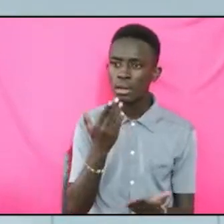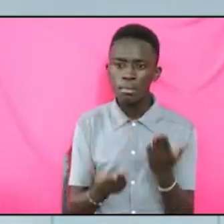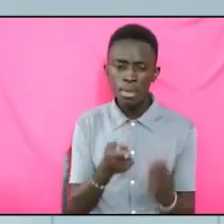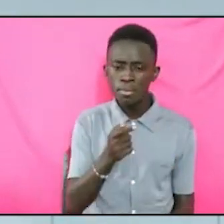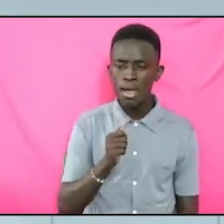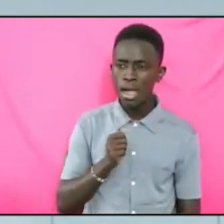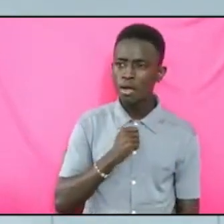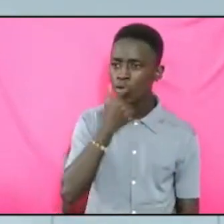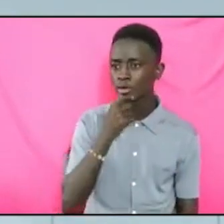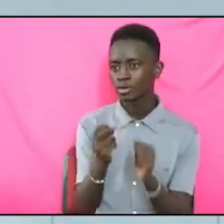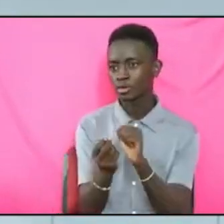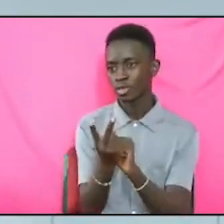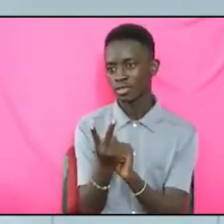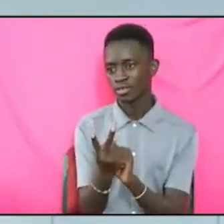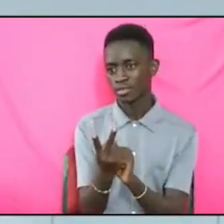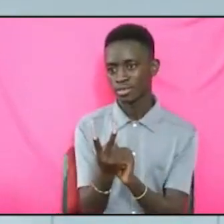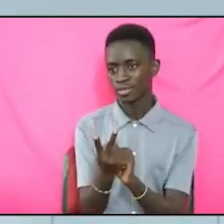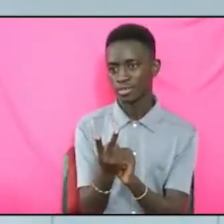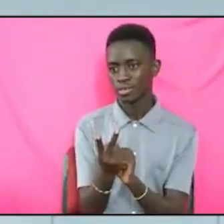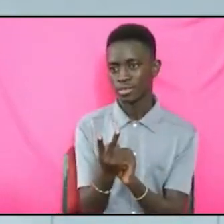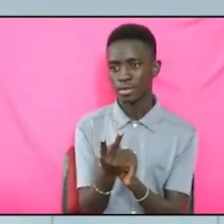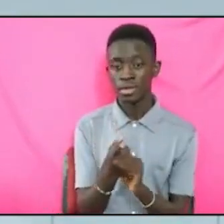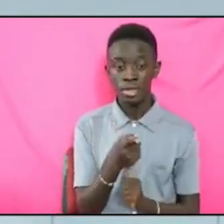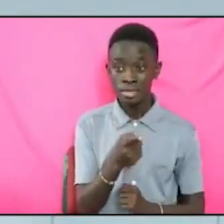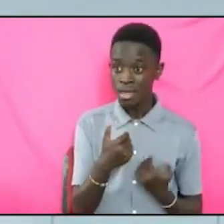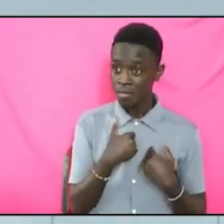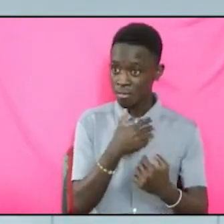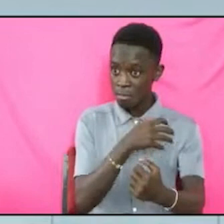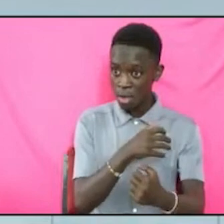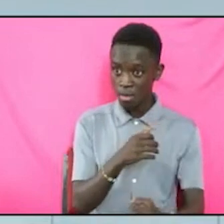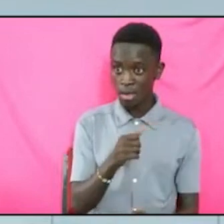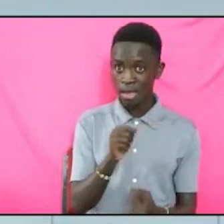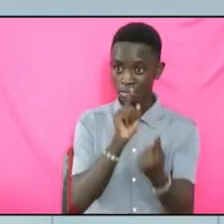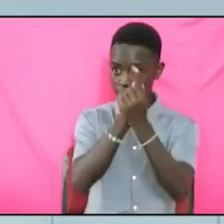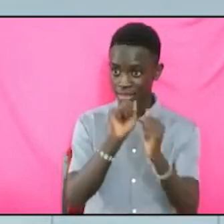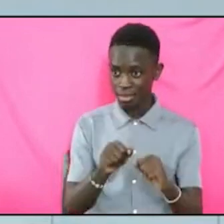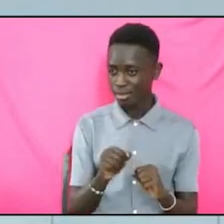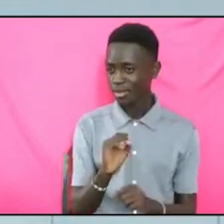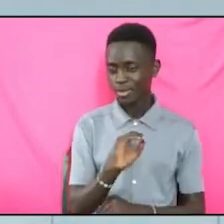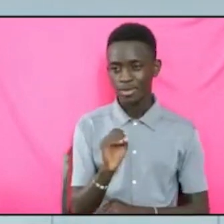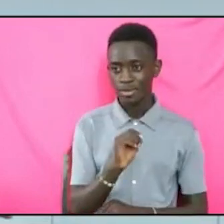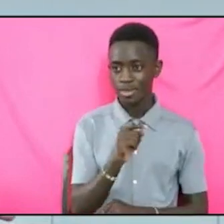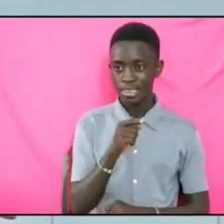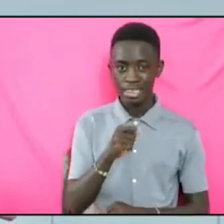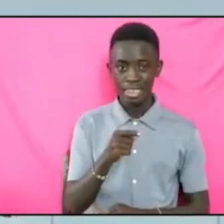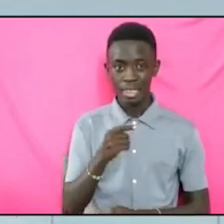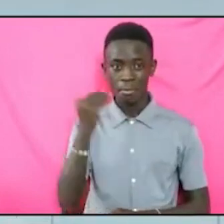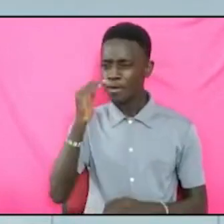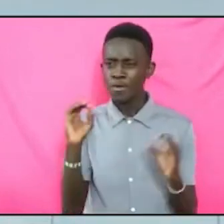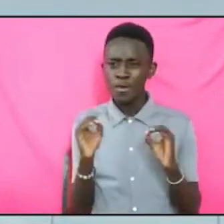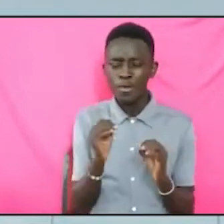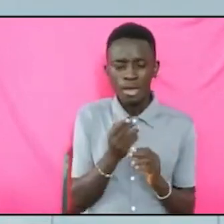age. She had no power. She had no prestige. I mean, we even don't know her